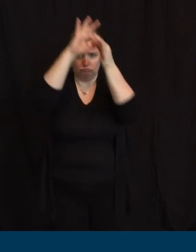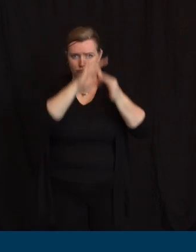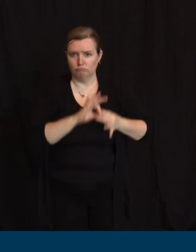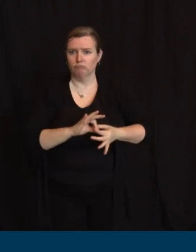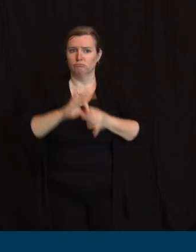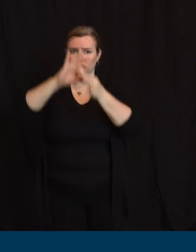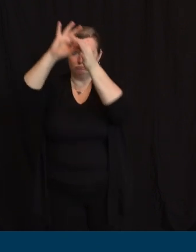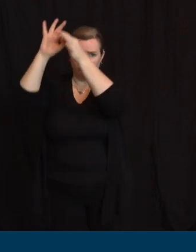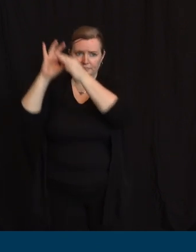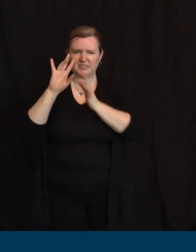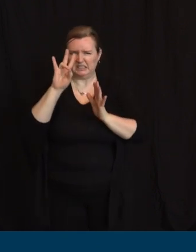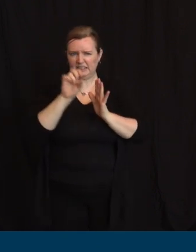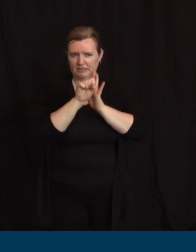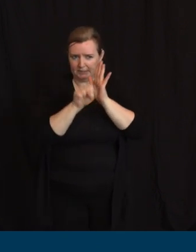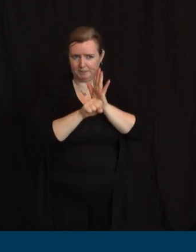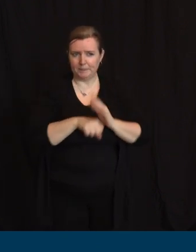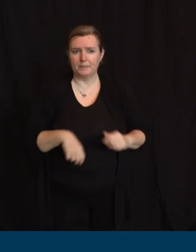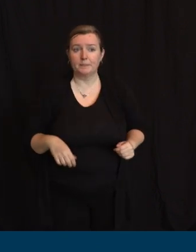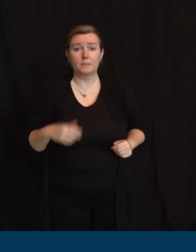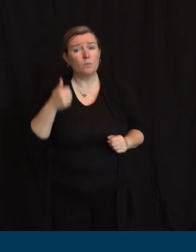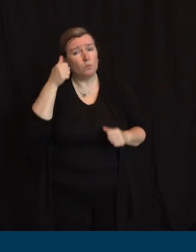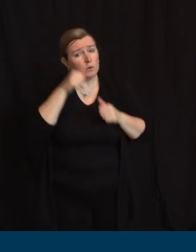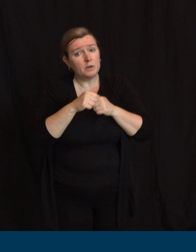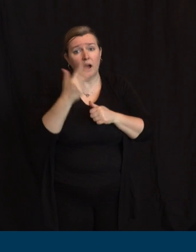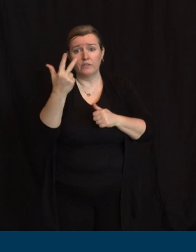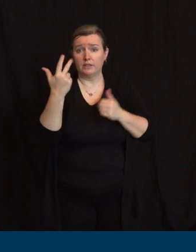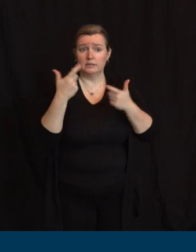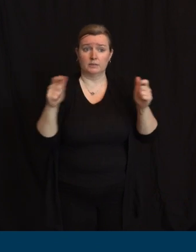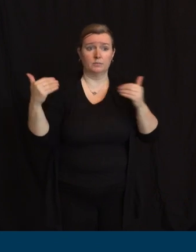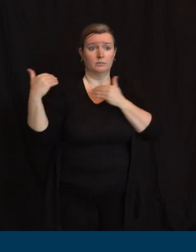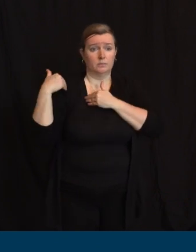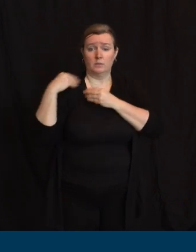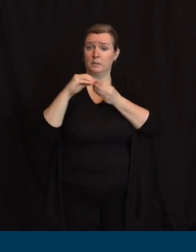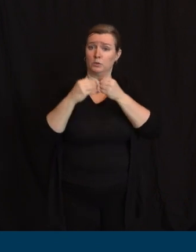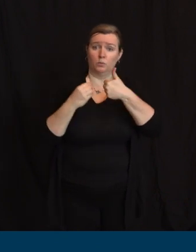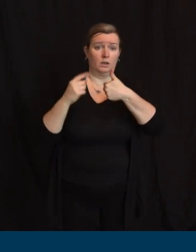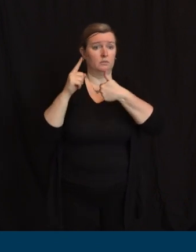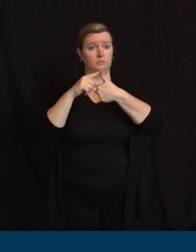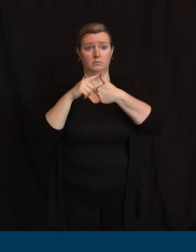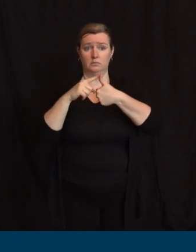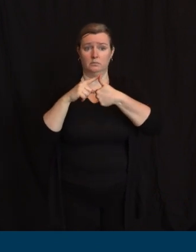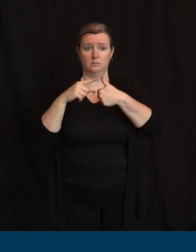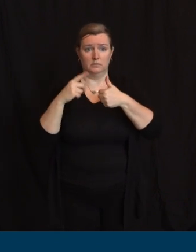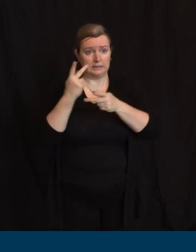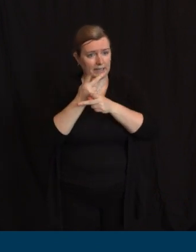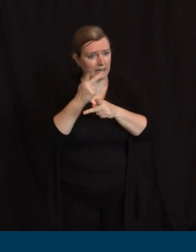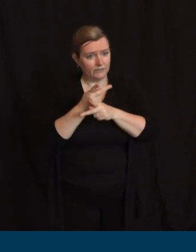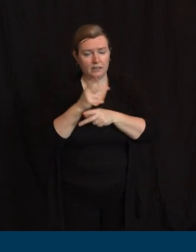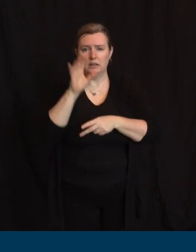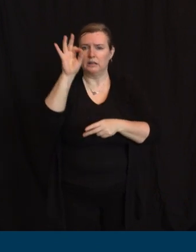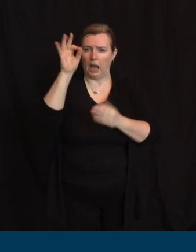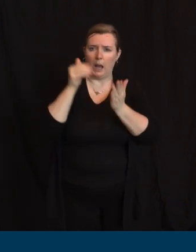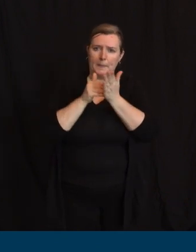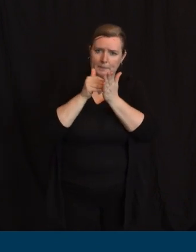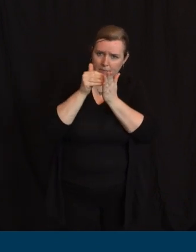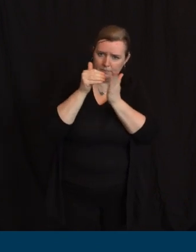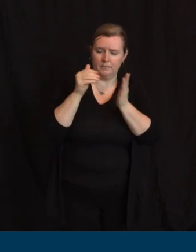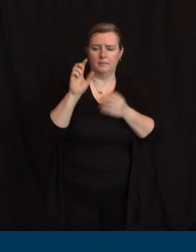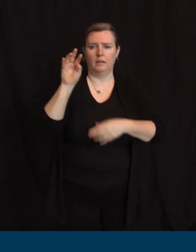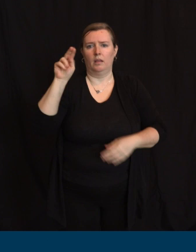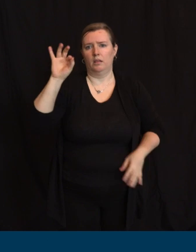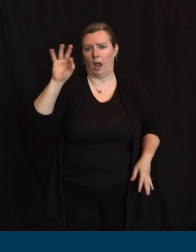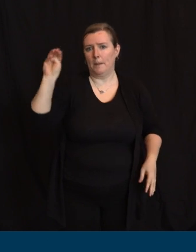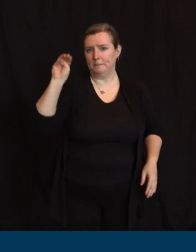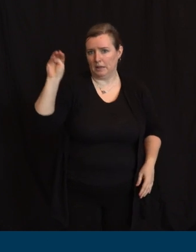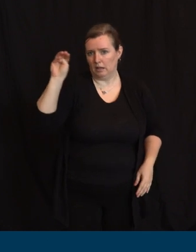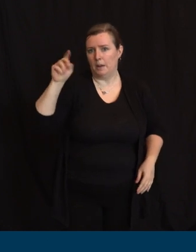here. Number 1, first and foremost, our responsibility to the 9 million residents of New Jersey. That's job number 1.